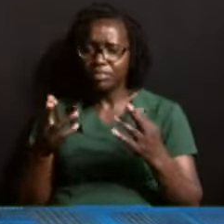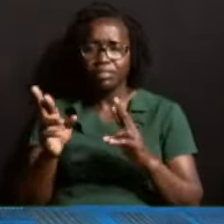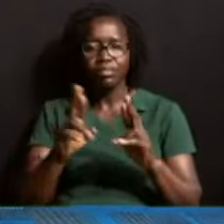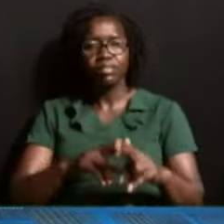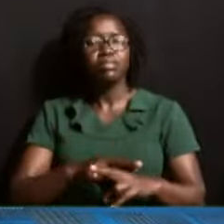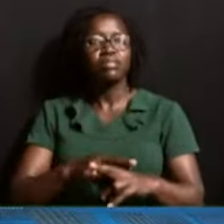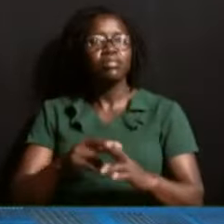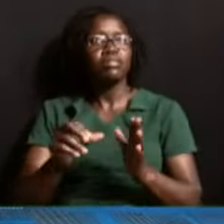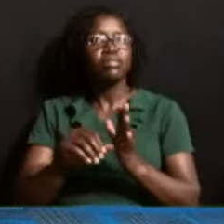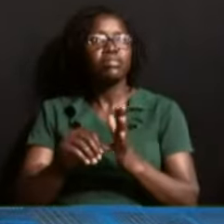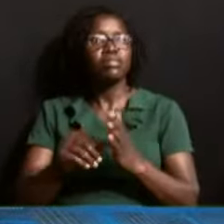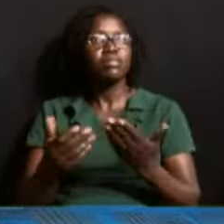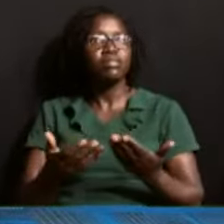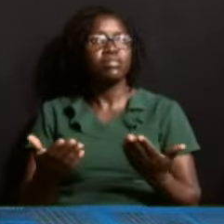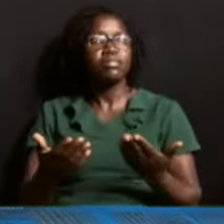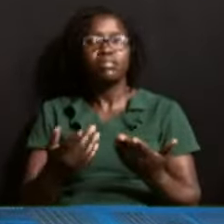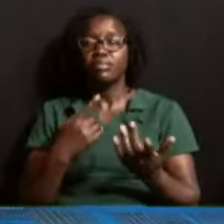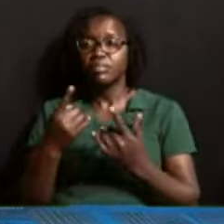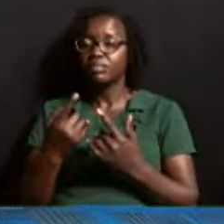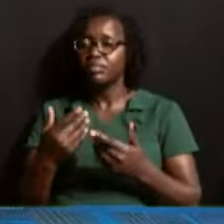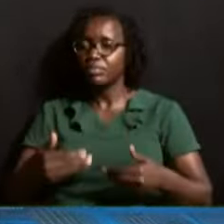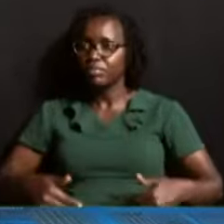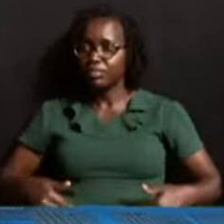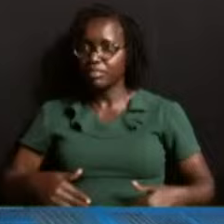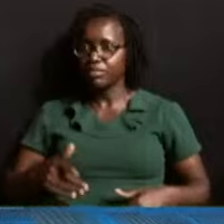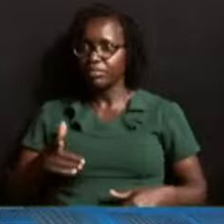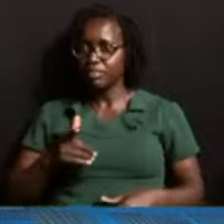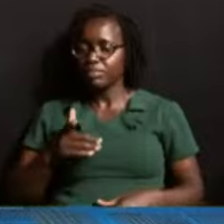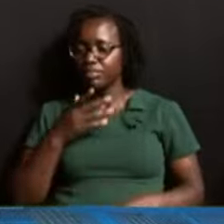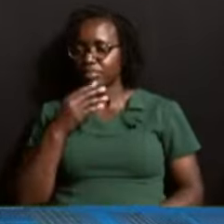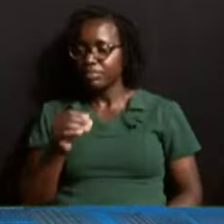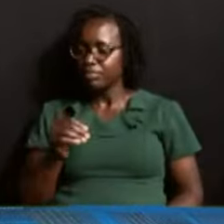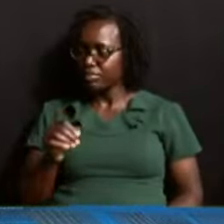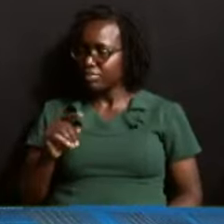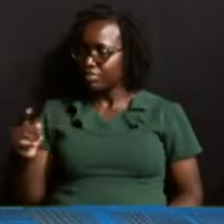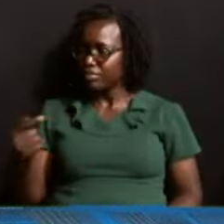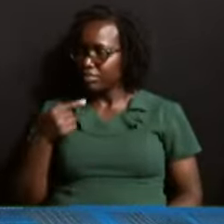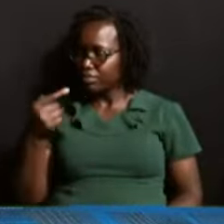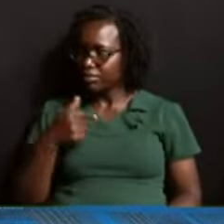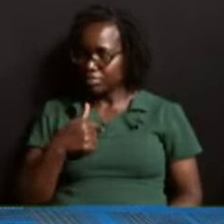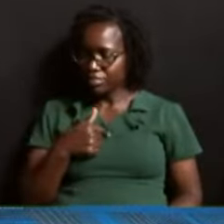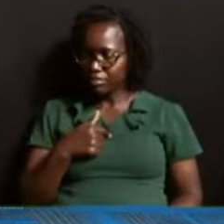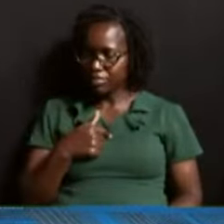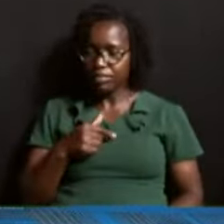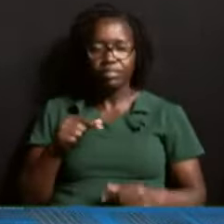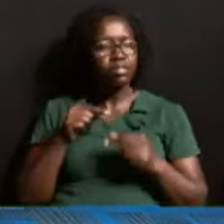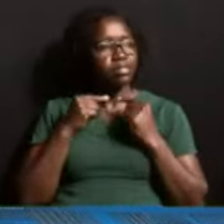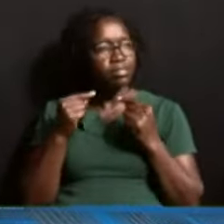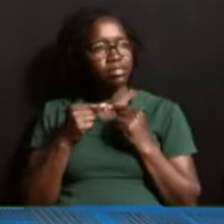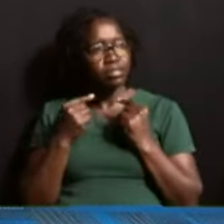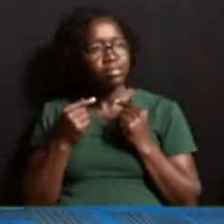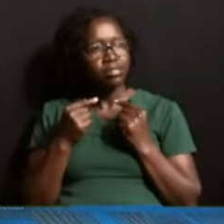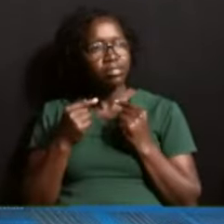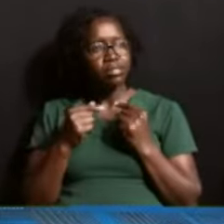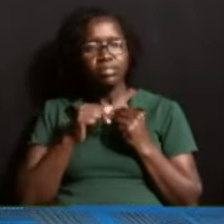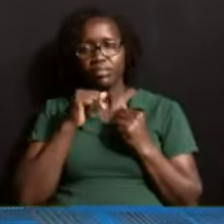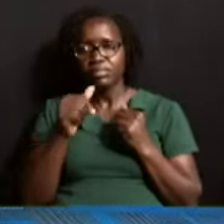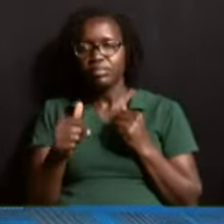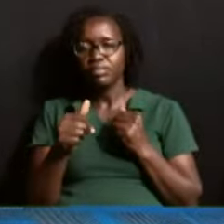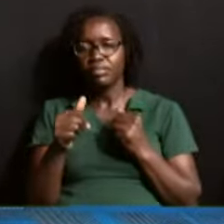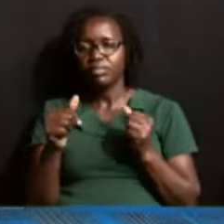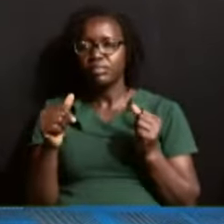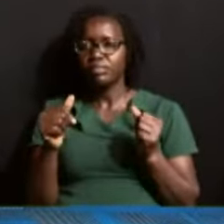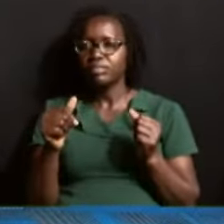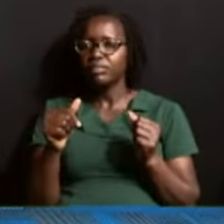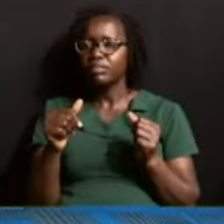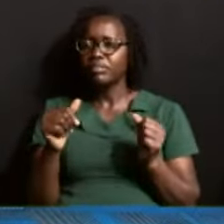to one young lady, and she tells me, Pastor, it is not possible for me to